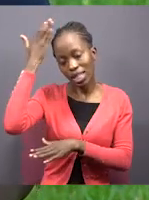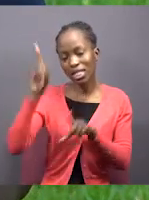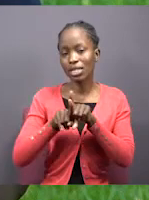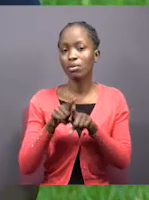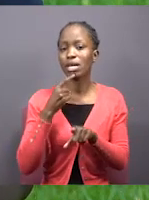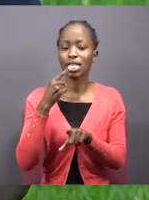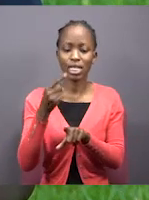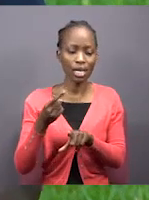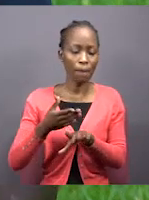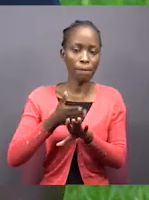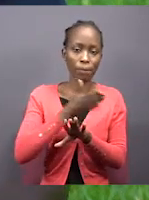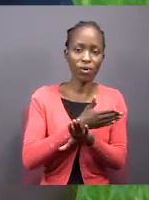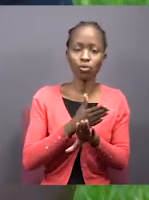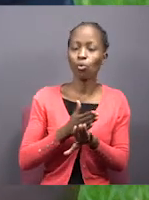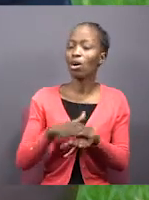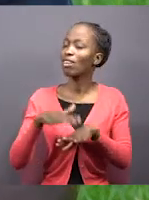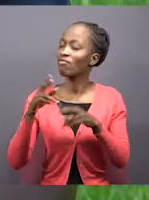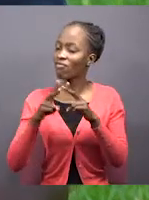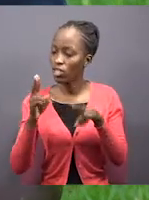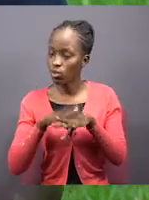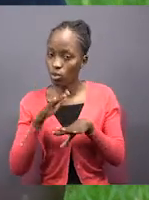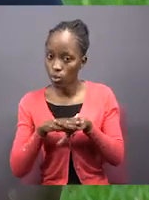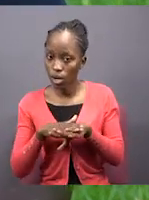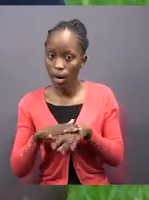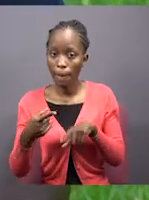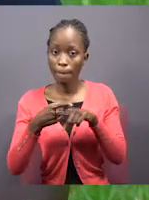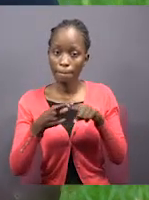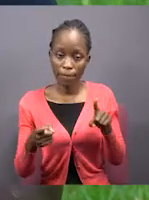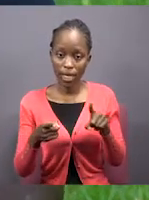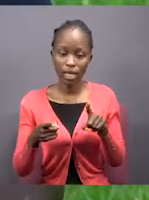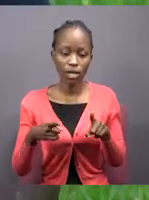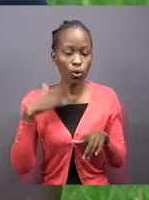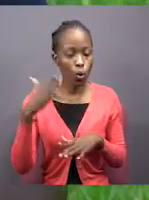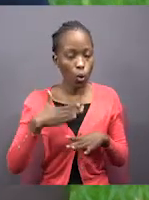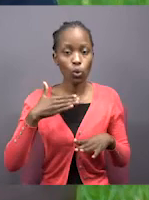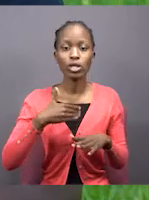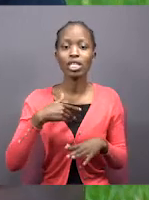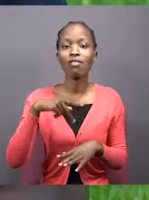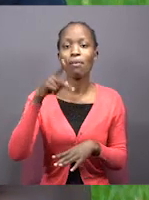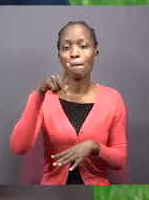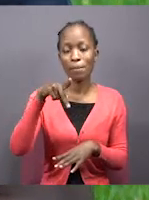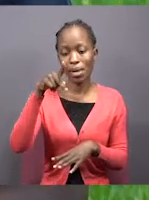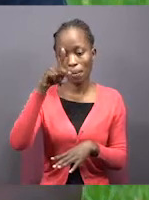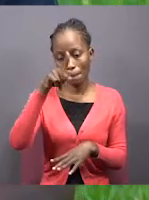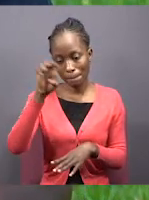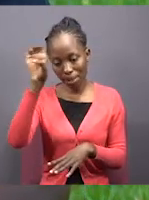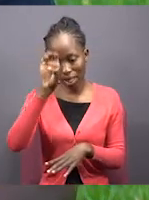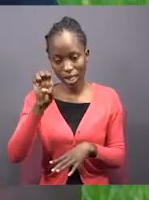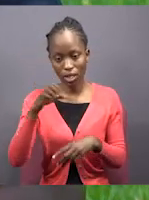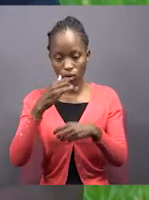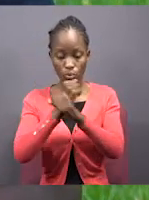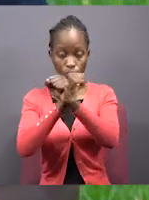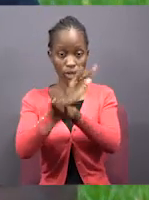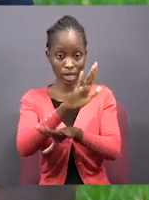we finally went to home isolation, which is really difficult, but I kept praying to the Lord as the